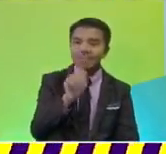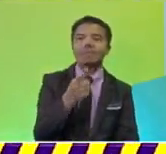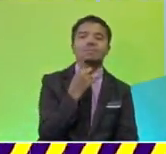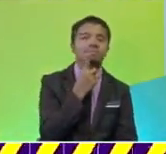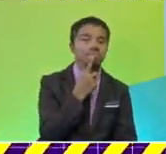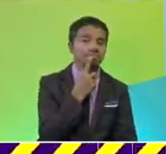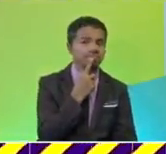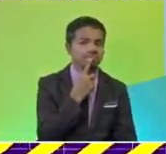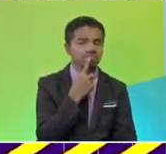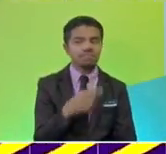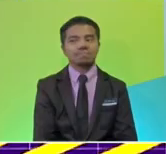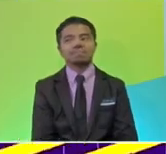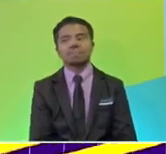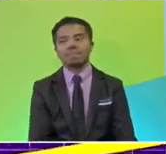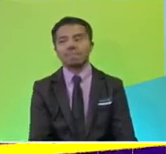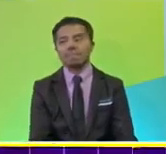Some say B.